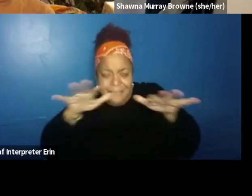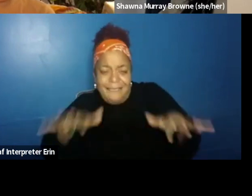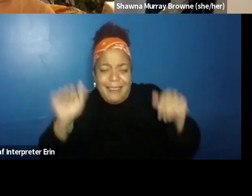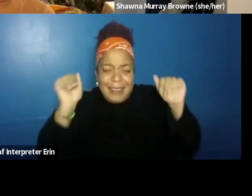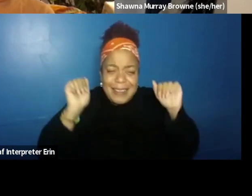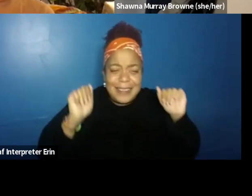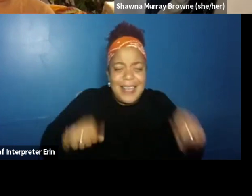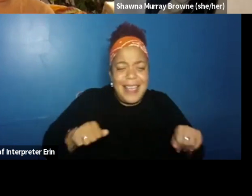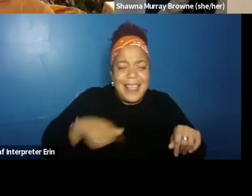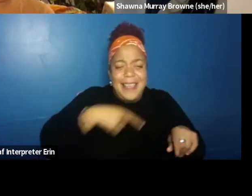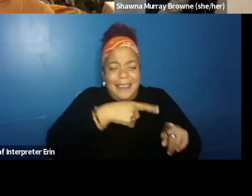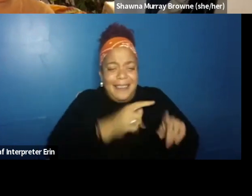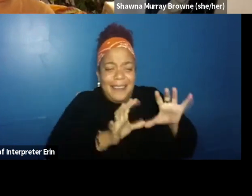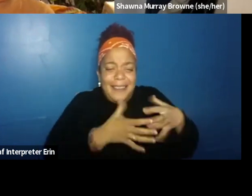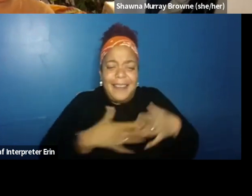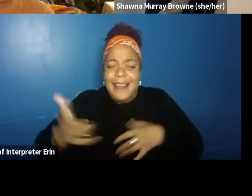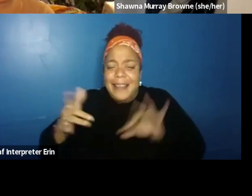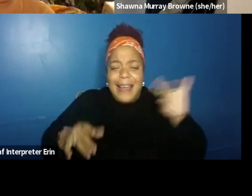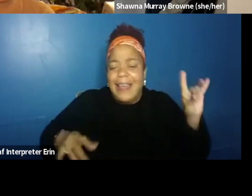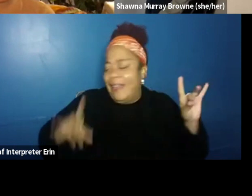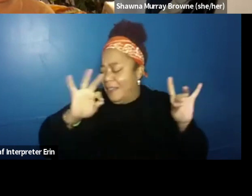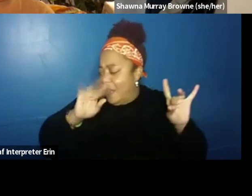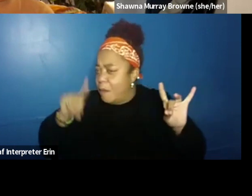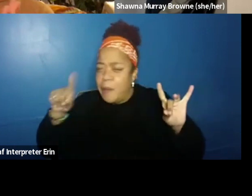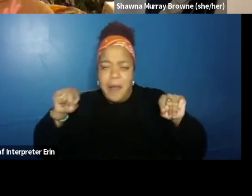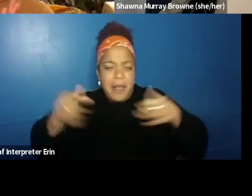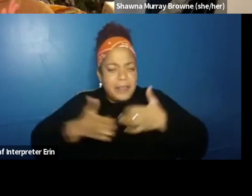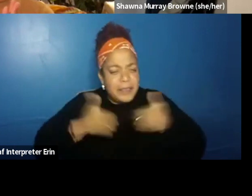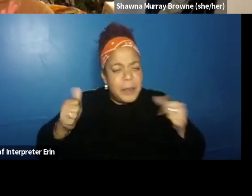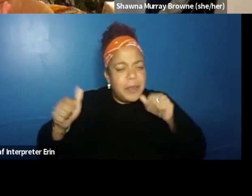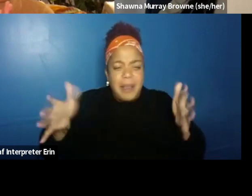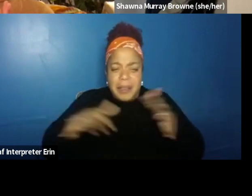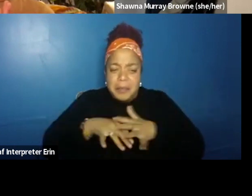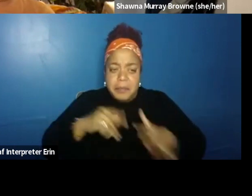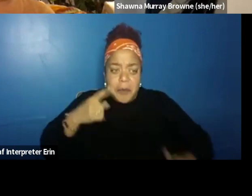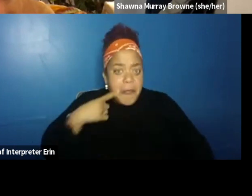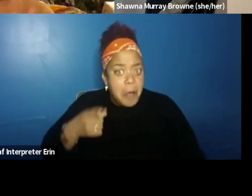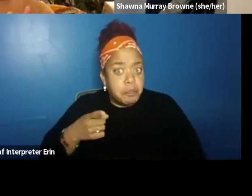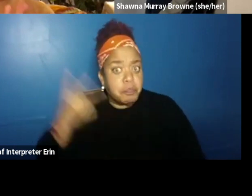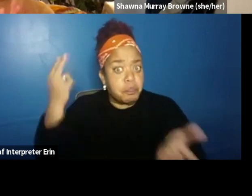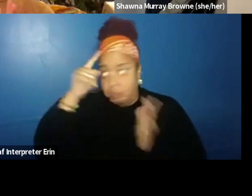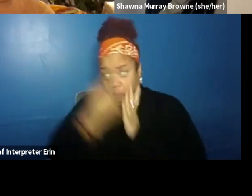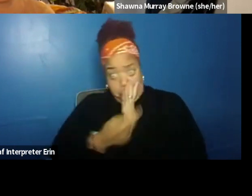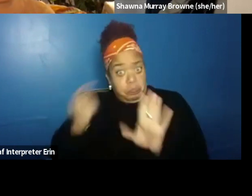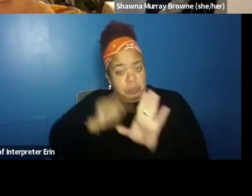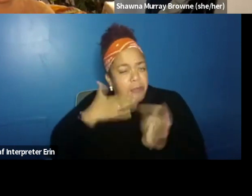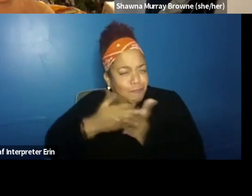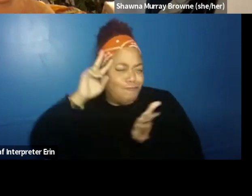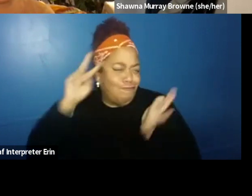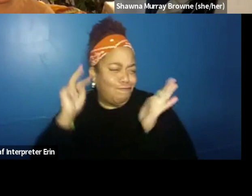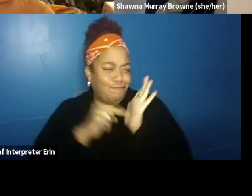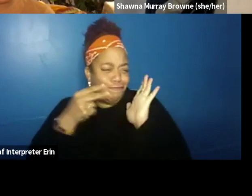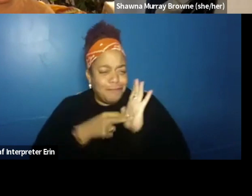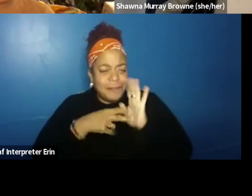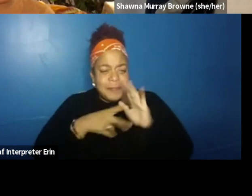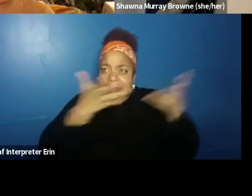I don't think that it's not well-intentioned to get care to more people, but like what that care is for a second is something